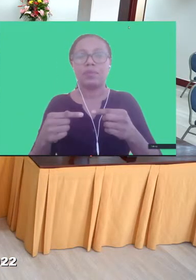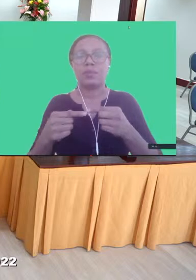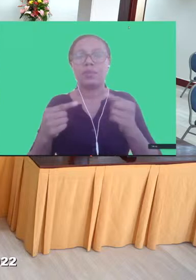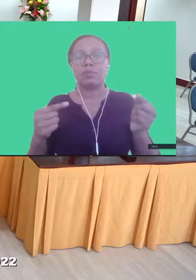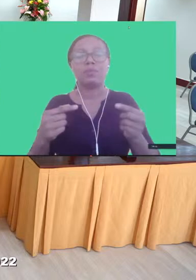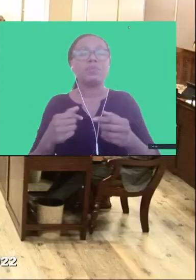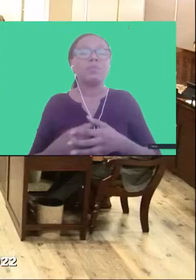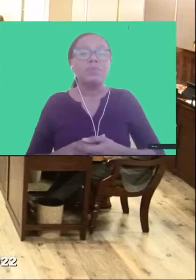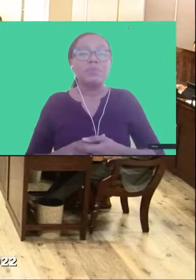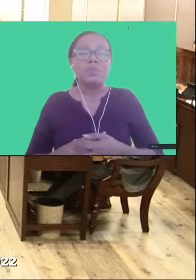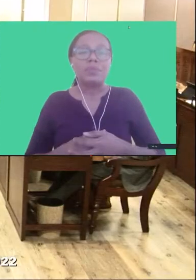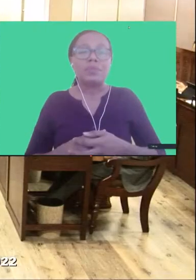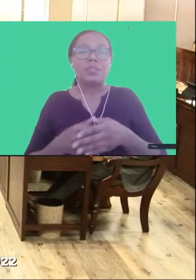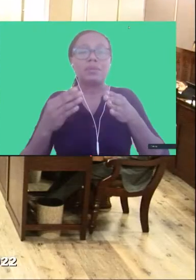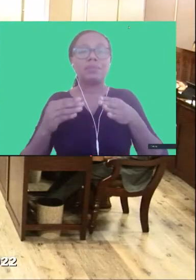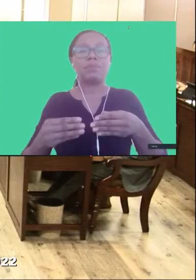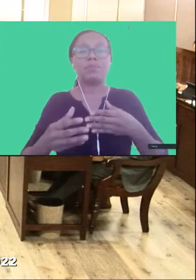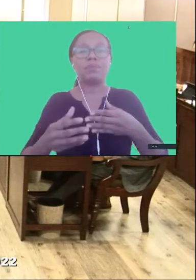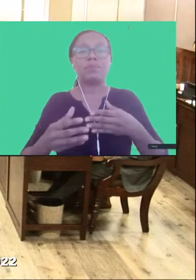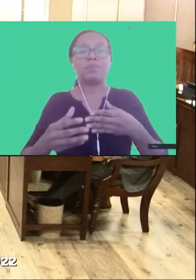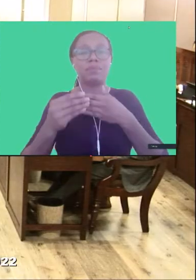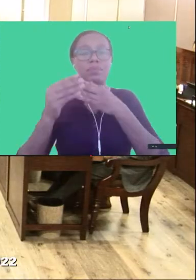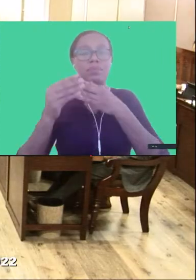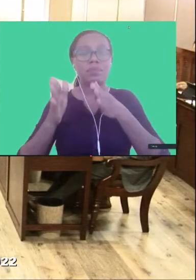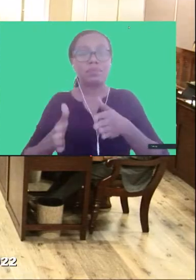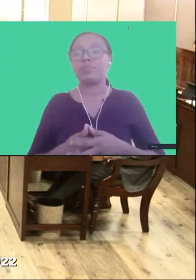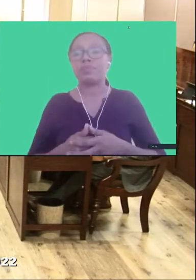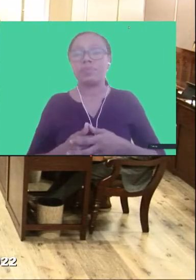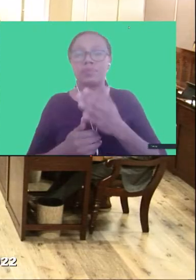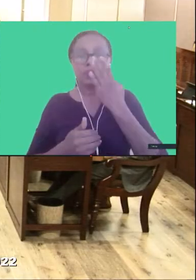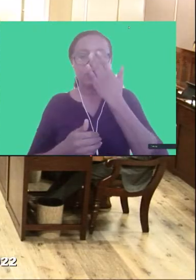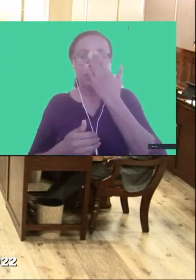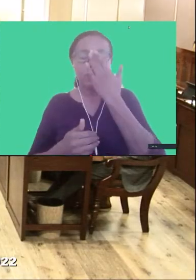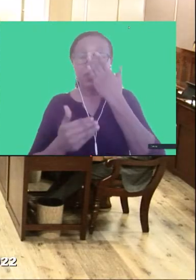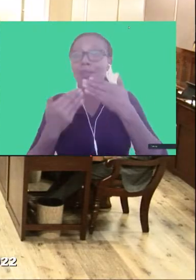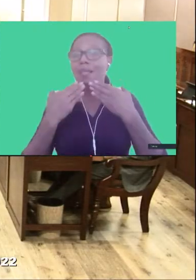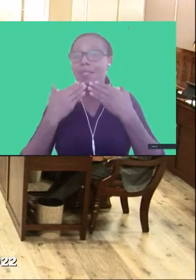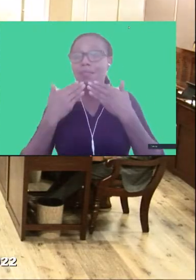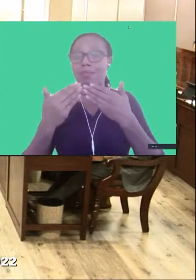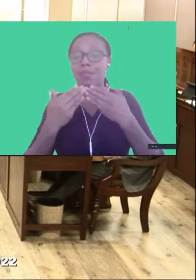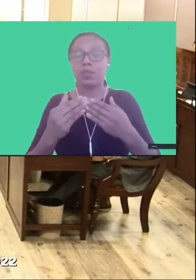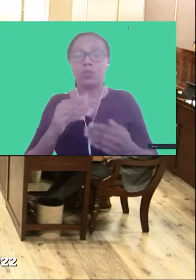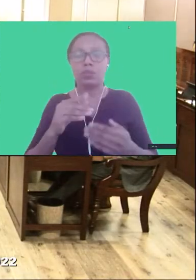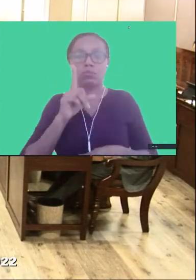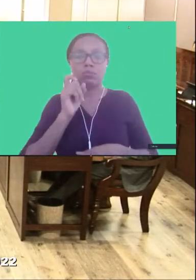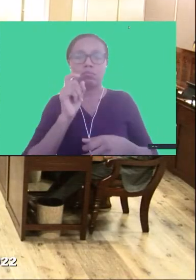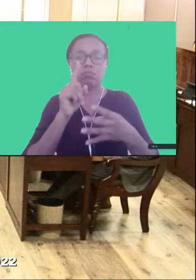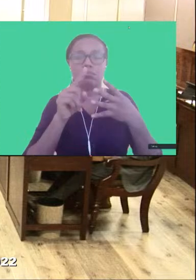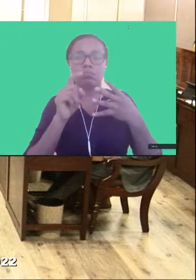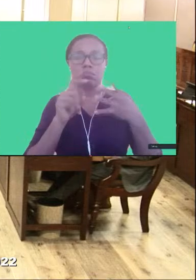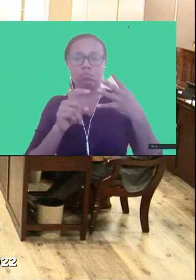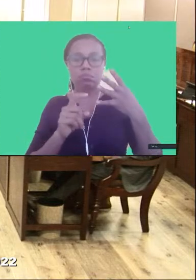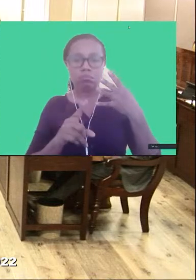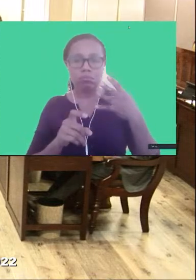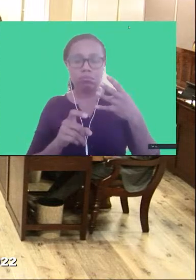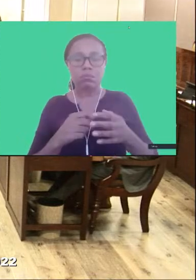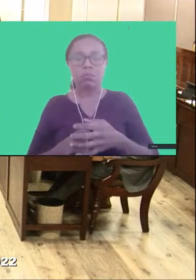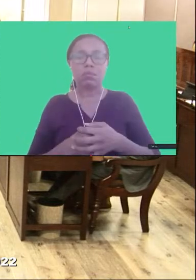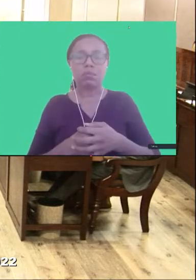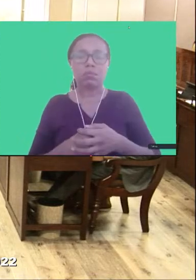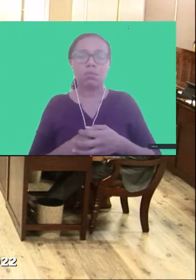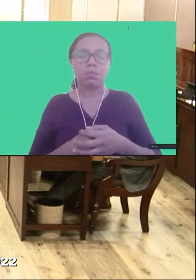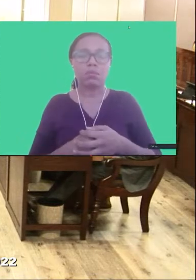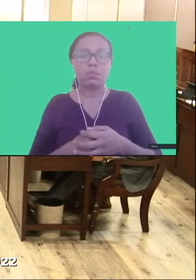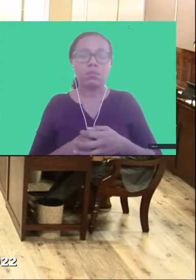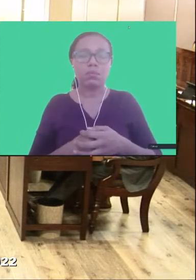Thank you, ma'am. I have a couple of questions that relate to the numbers, the figures in